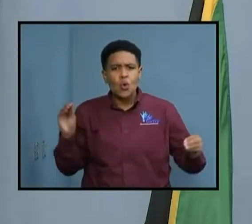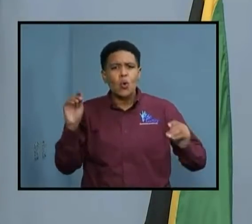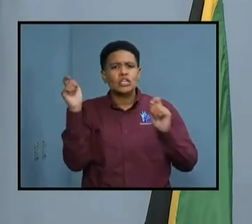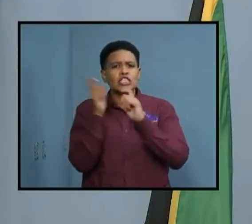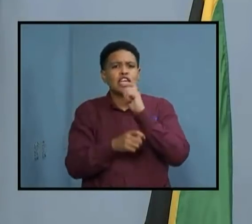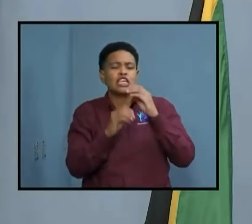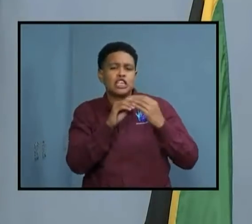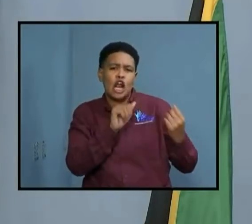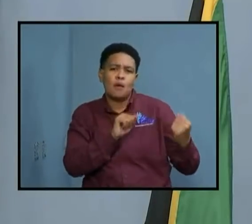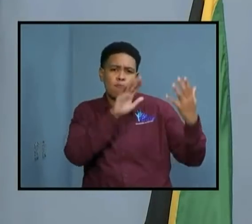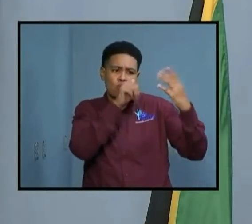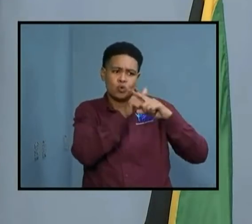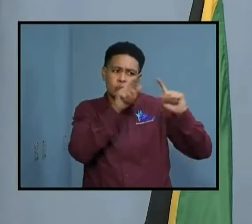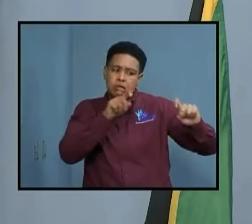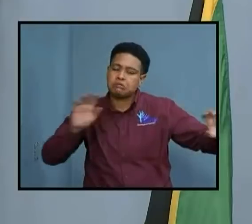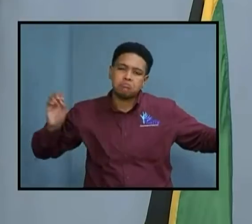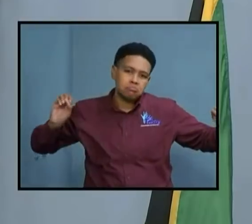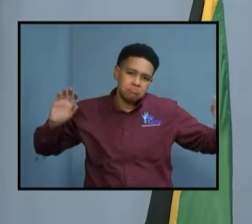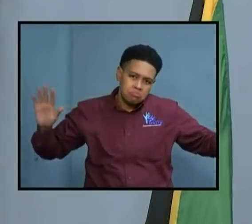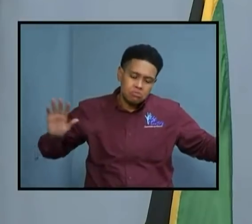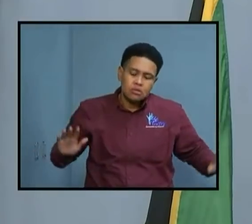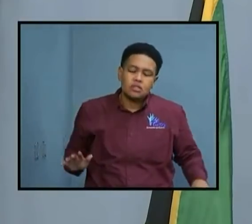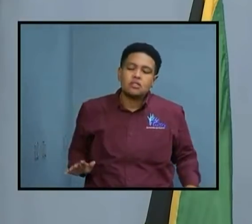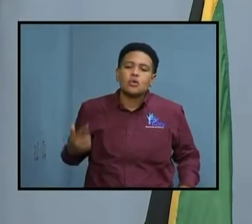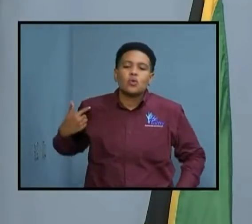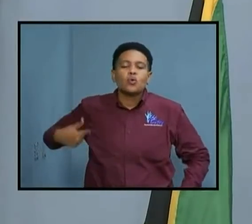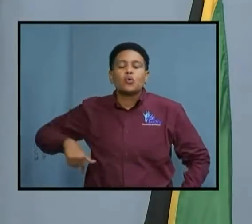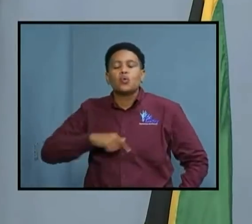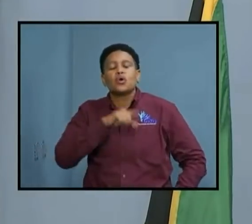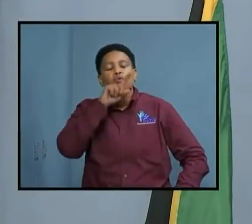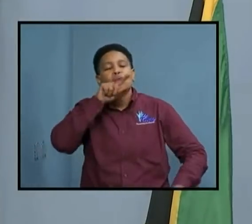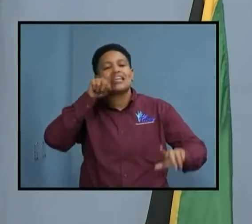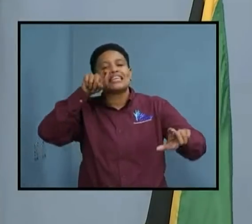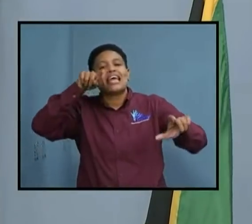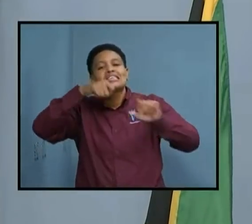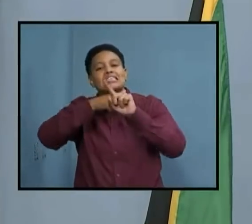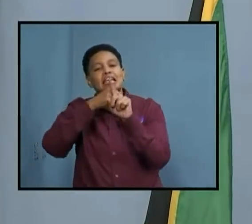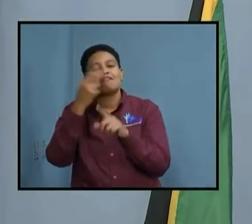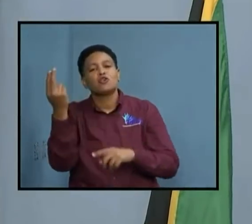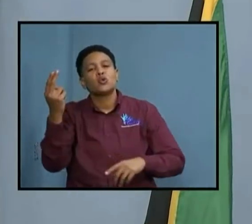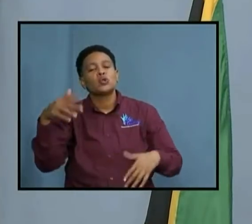in approach to testing. We test